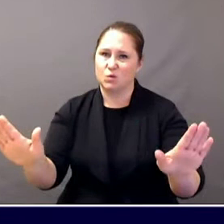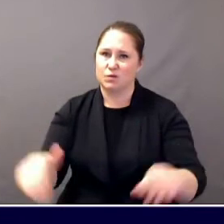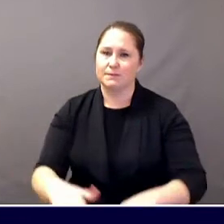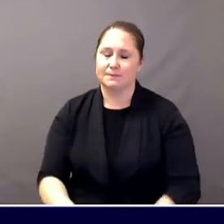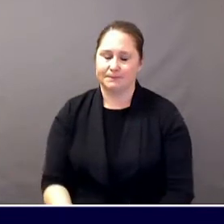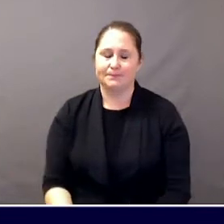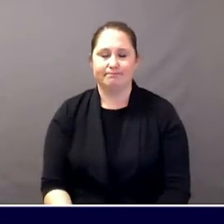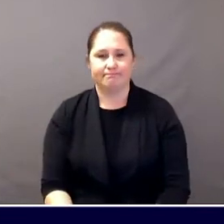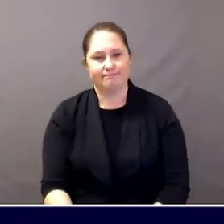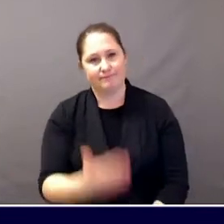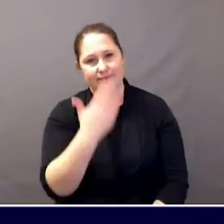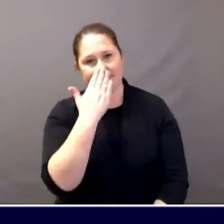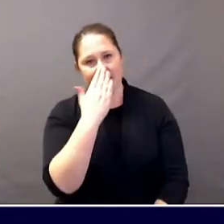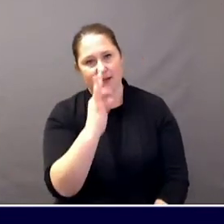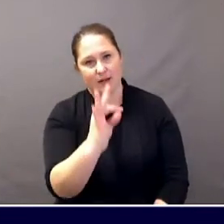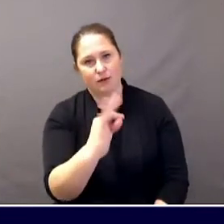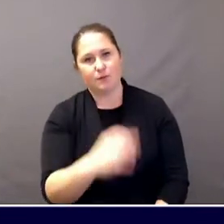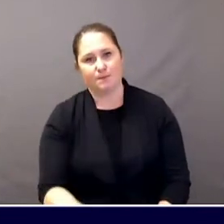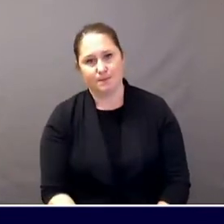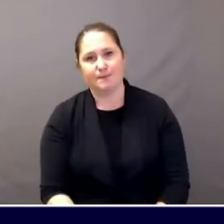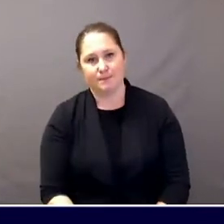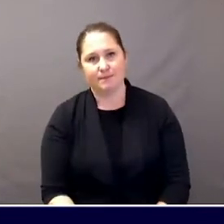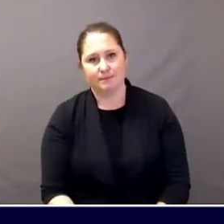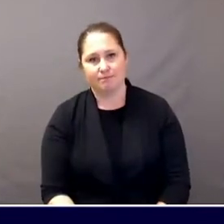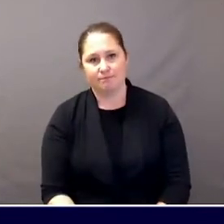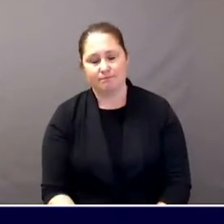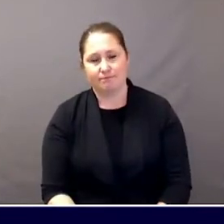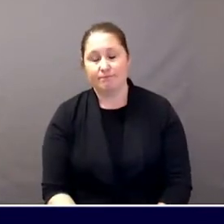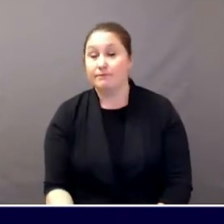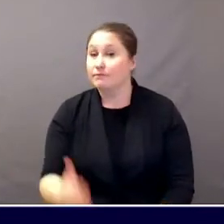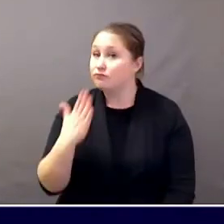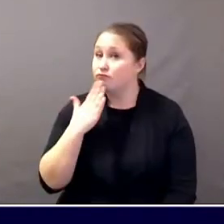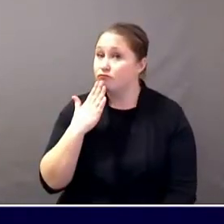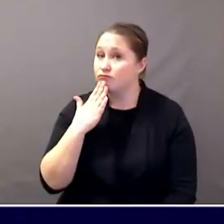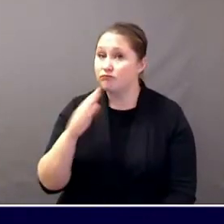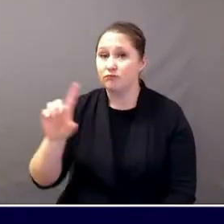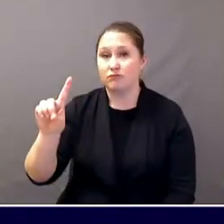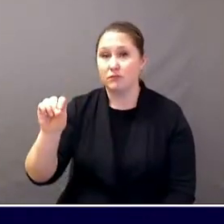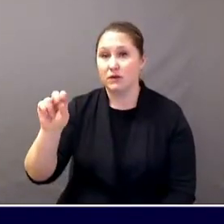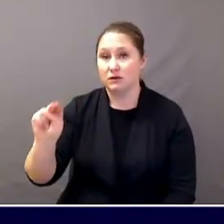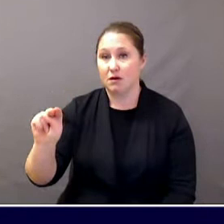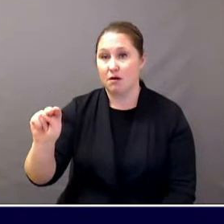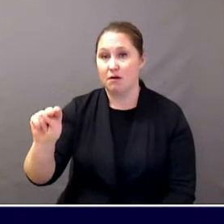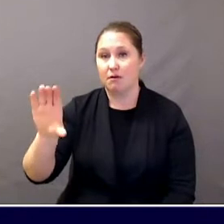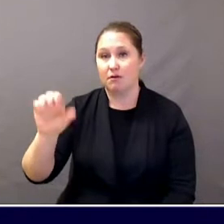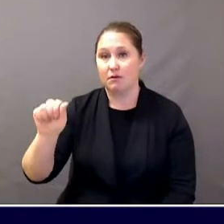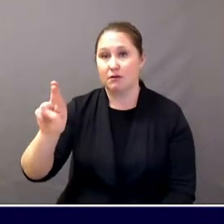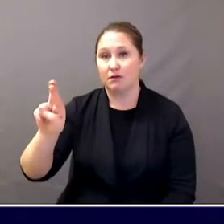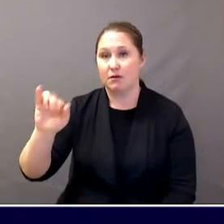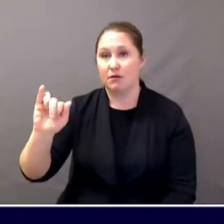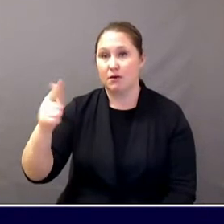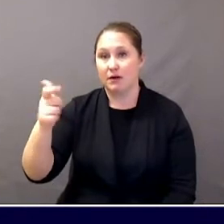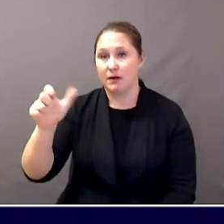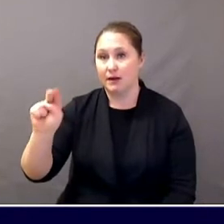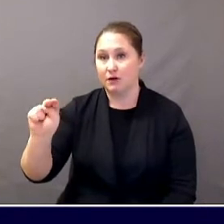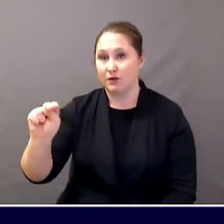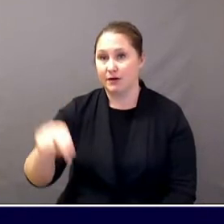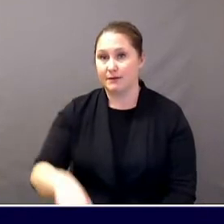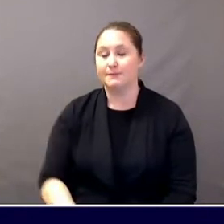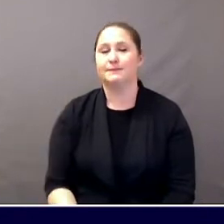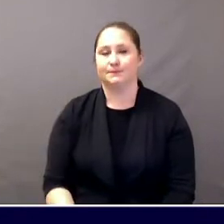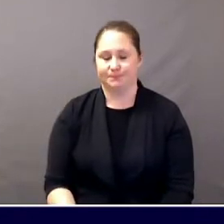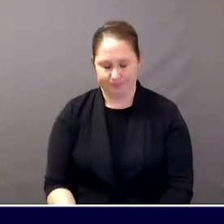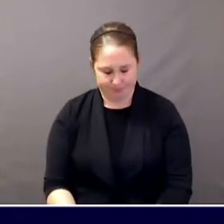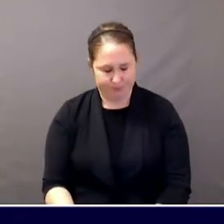Okay, thank you very much. Thanks, Patrick. I'm going to turn it over to Don Kerrigan next. Good afternoon,